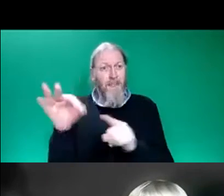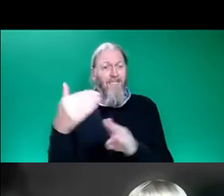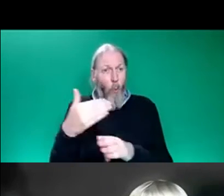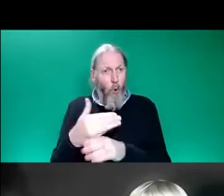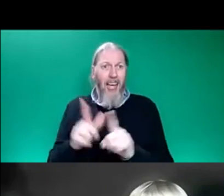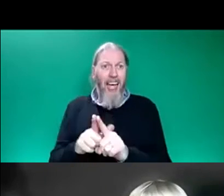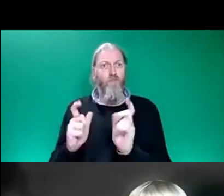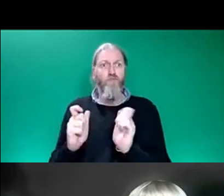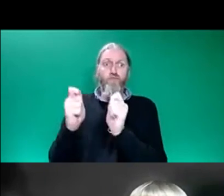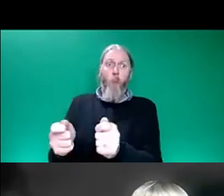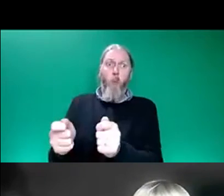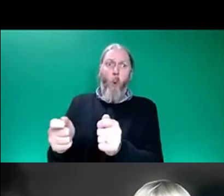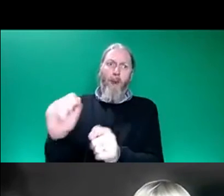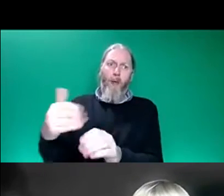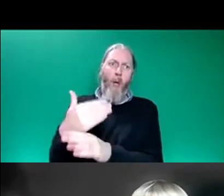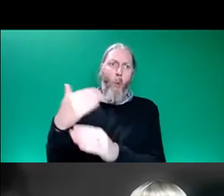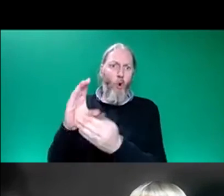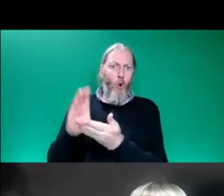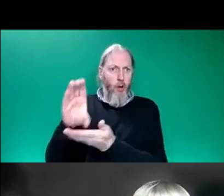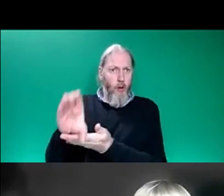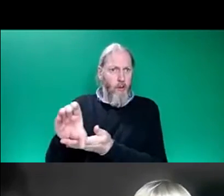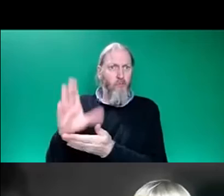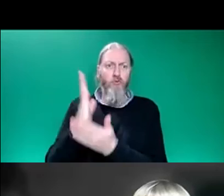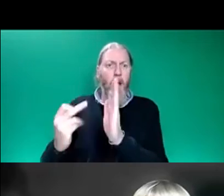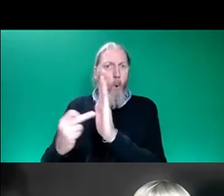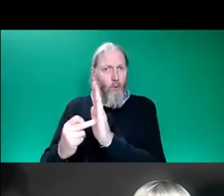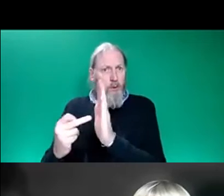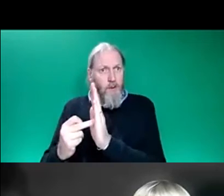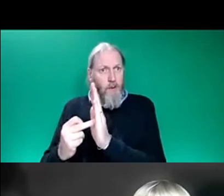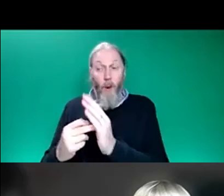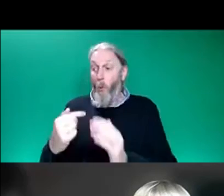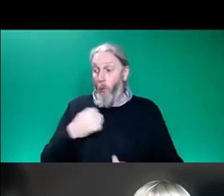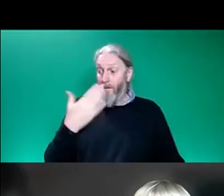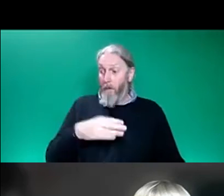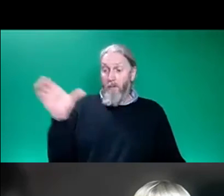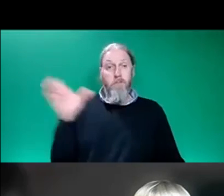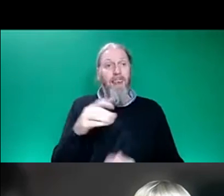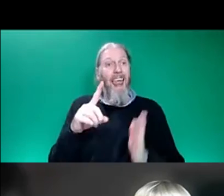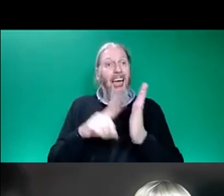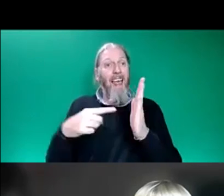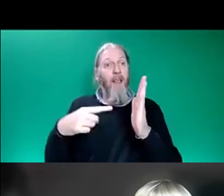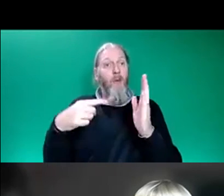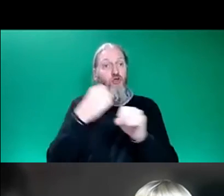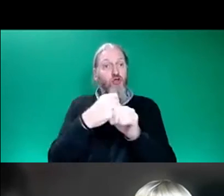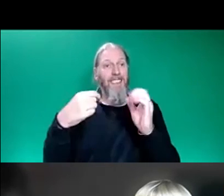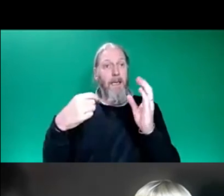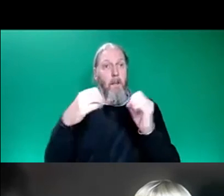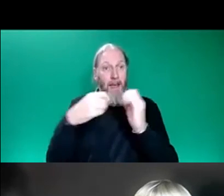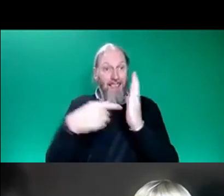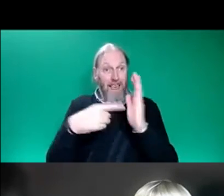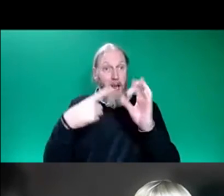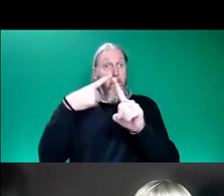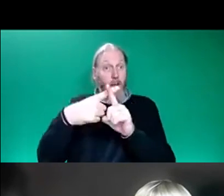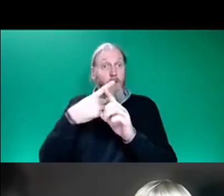We've had in place a LGBTQ plus community development worker for 1 day a week since January as a way to kind of be able